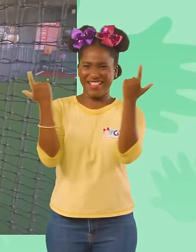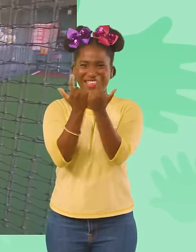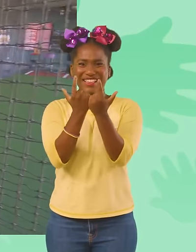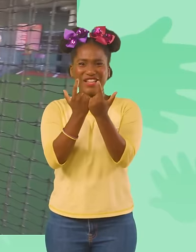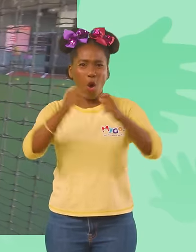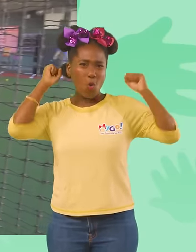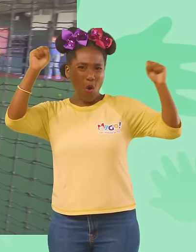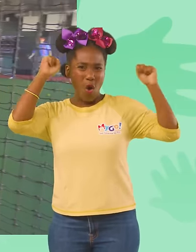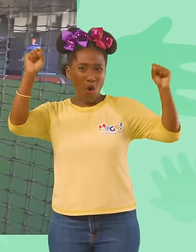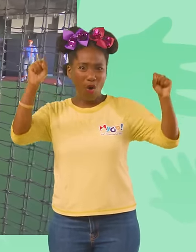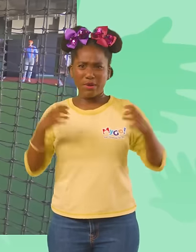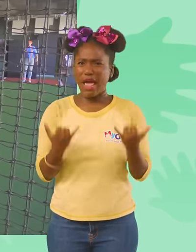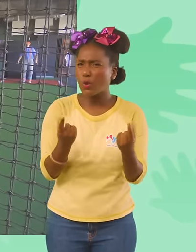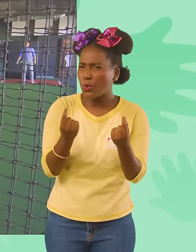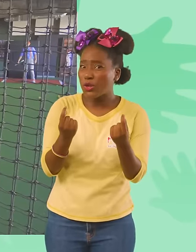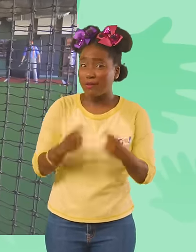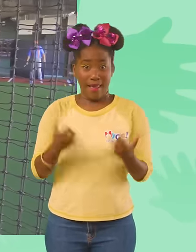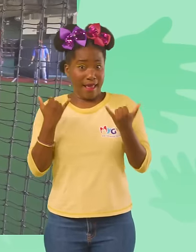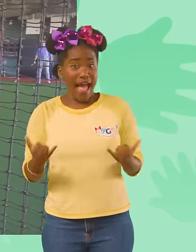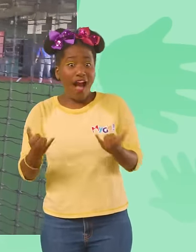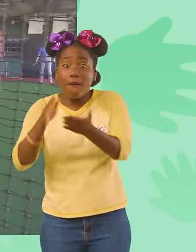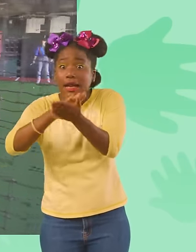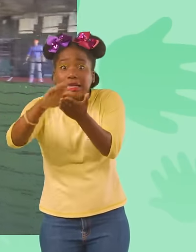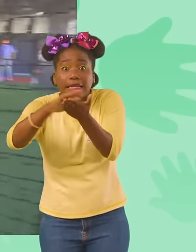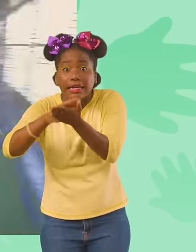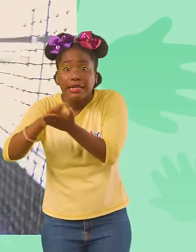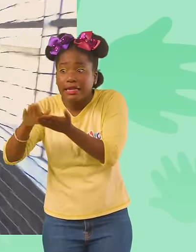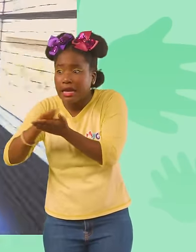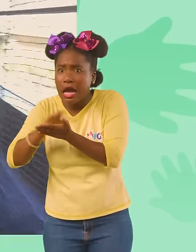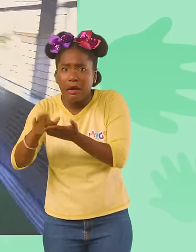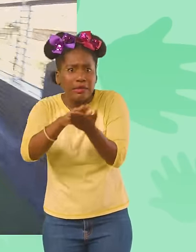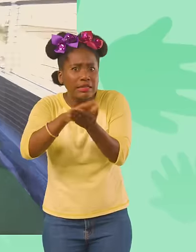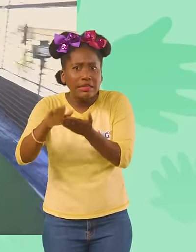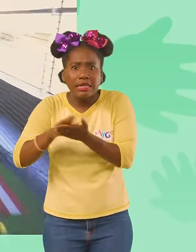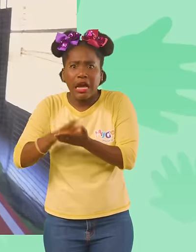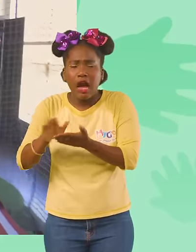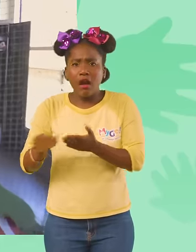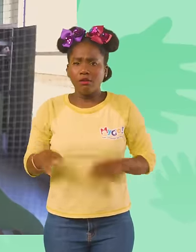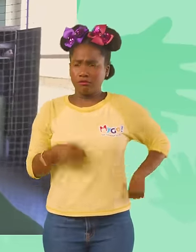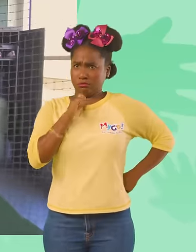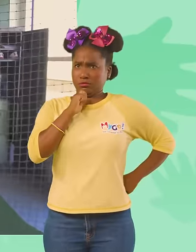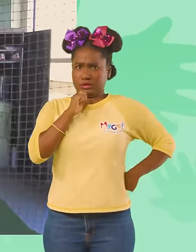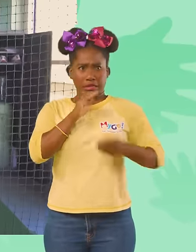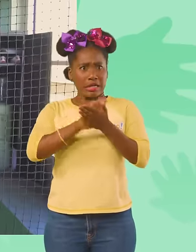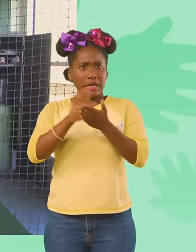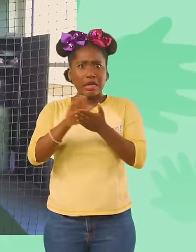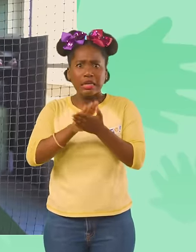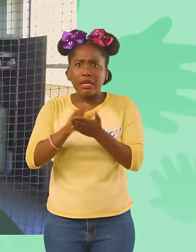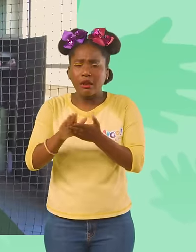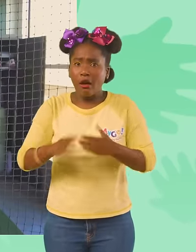Woohoo! All right, now what? Now it's time for cleanup. Clean up, clean up, clean up. Clean up? Clean